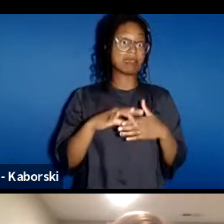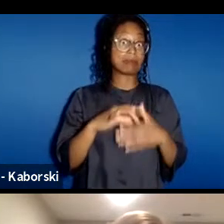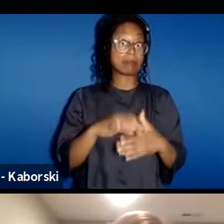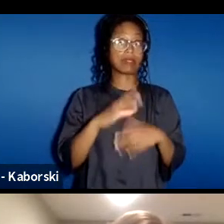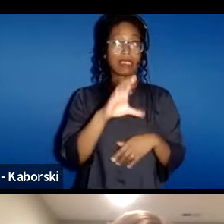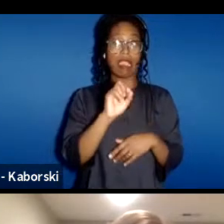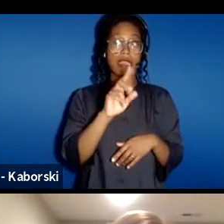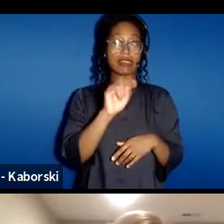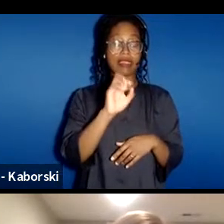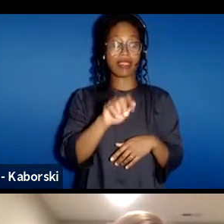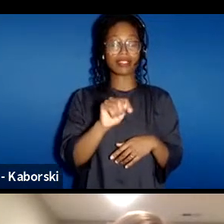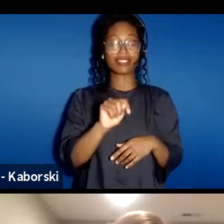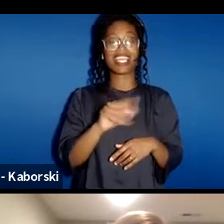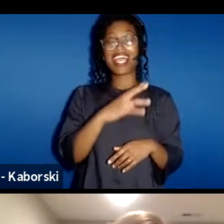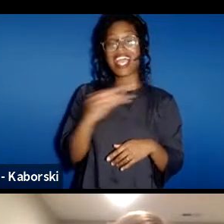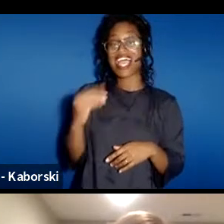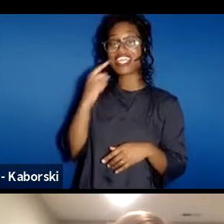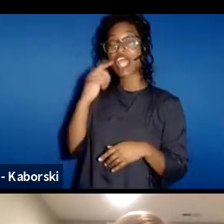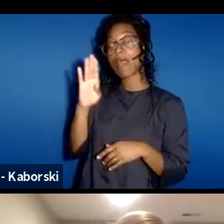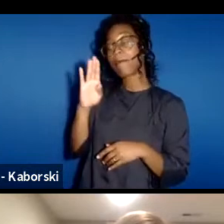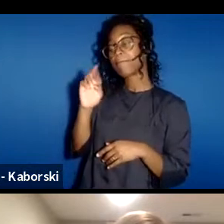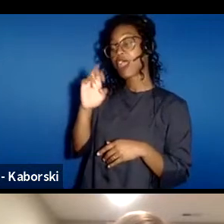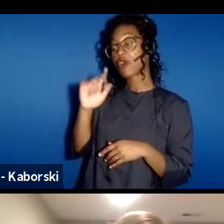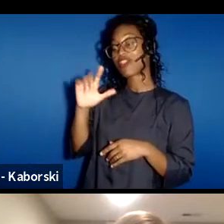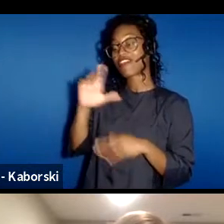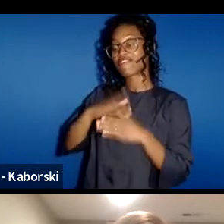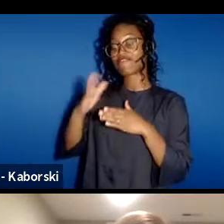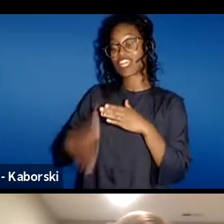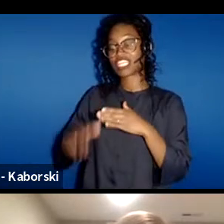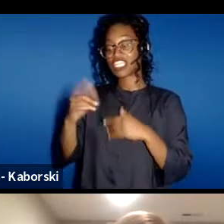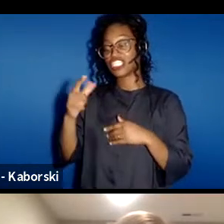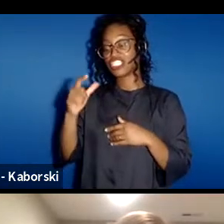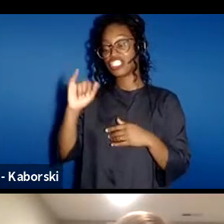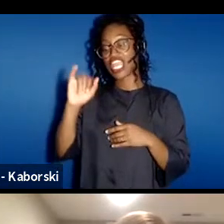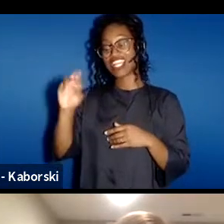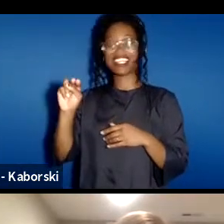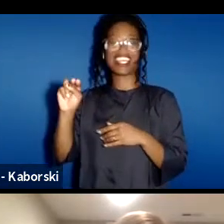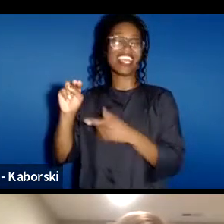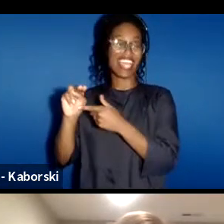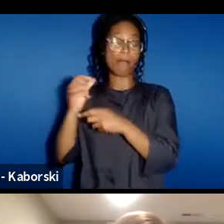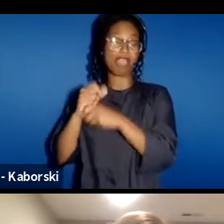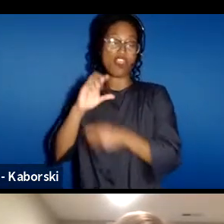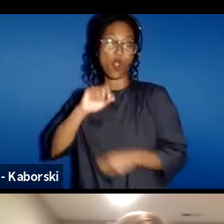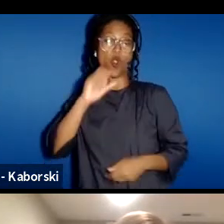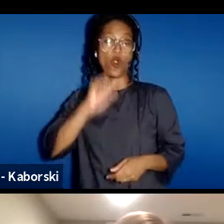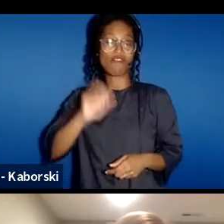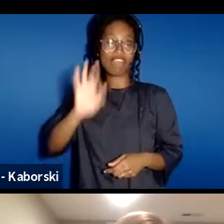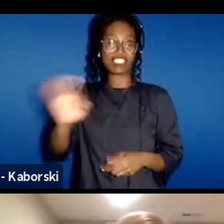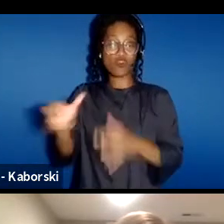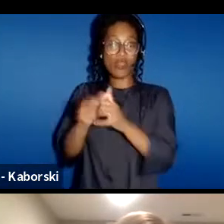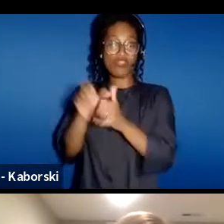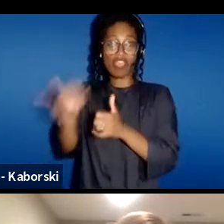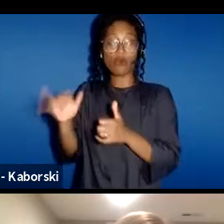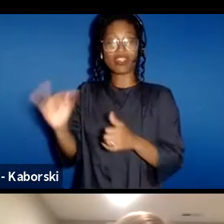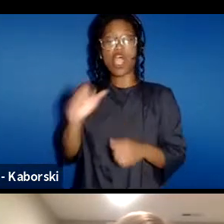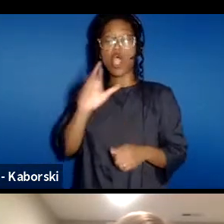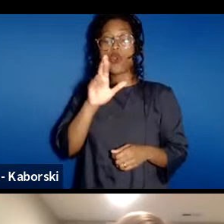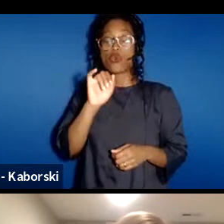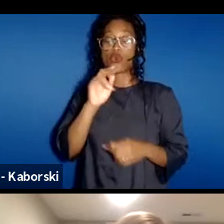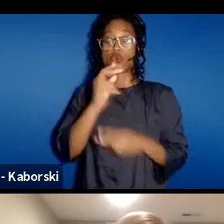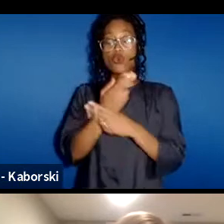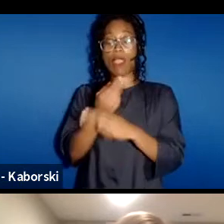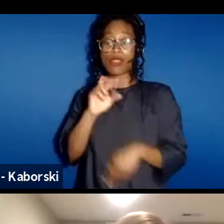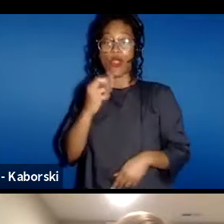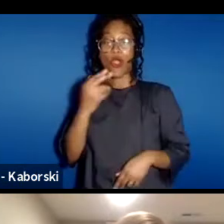I made it with our barrel finished gin. So we have a barrel aged gin, and I made an old fashioned with it. It's called our Rabbit Hole Bespoke Gin.